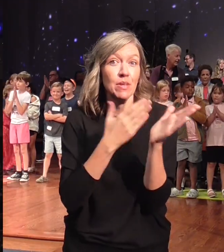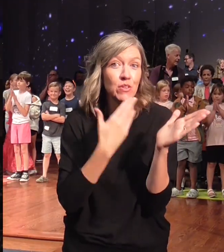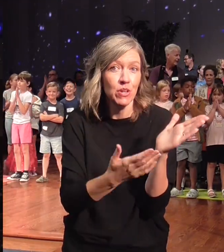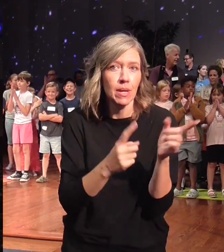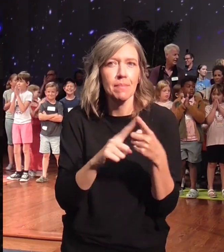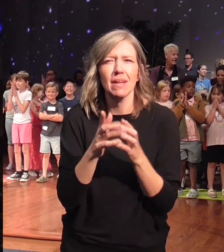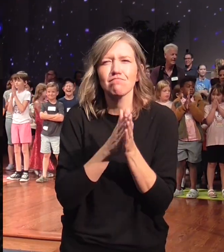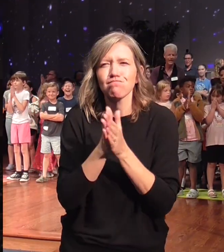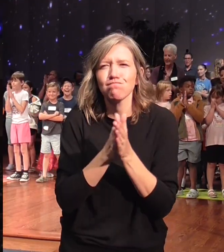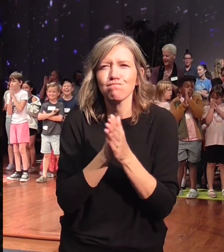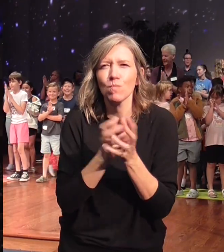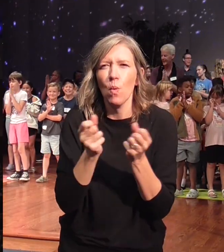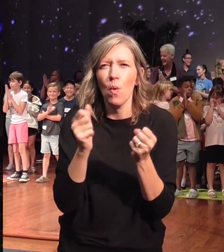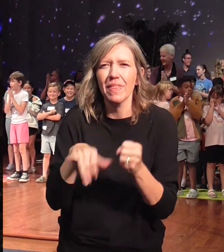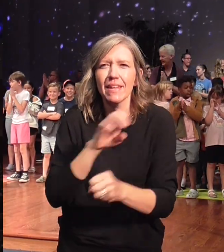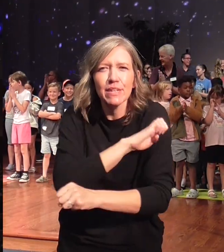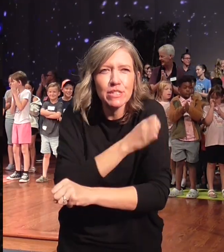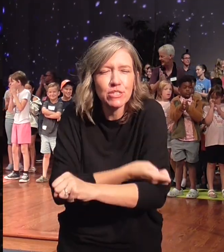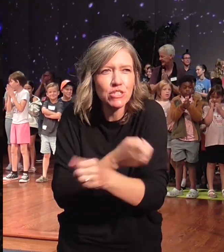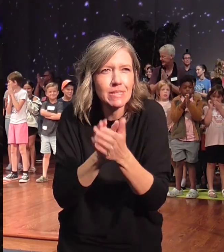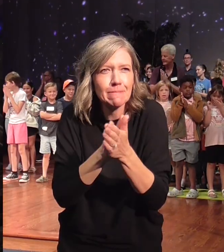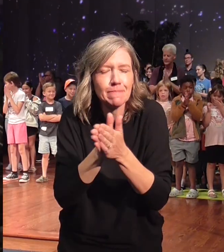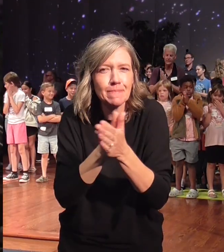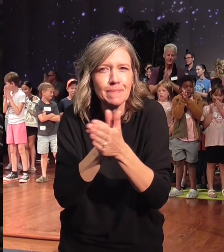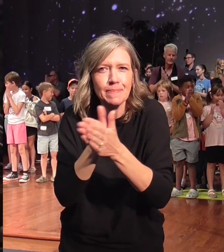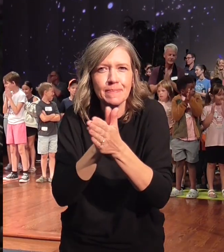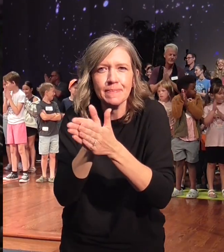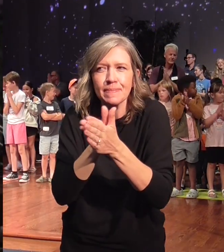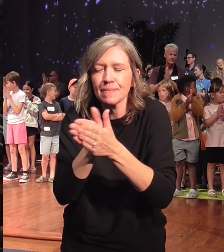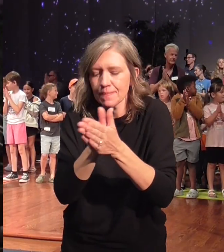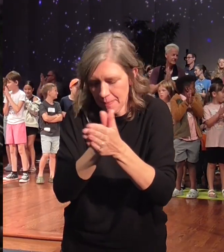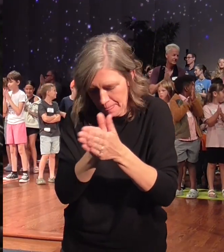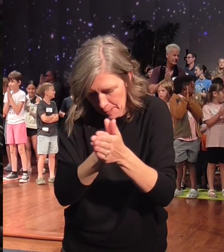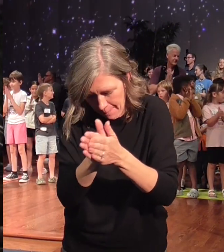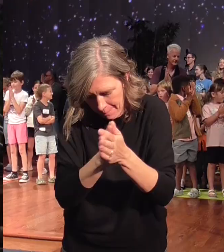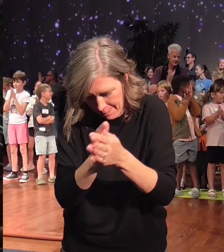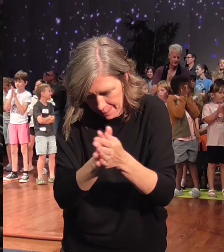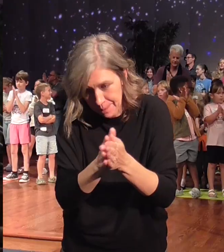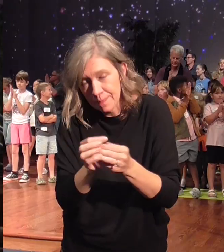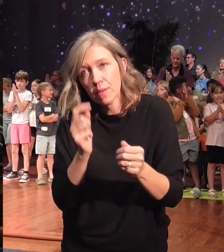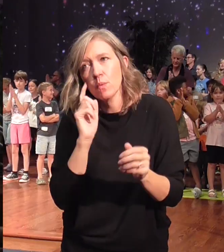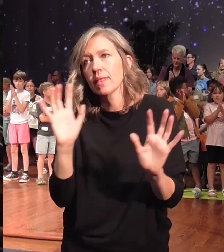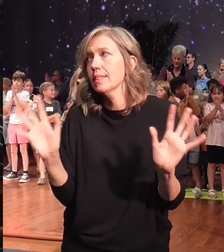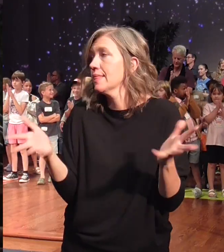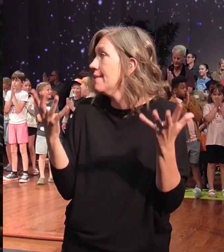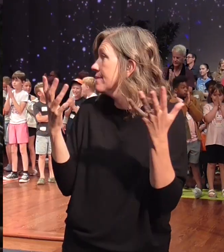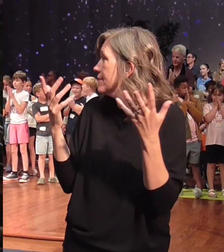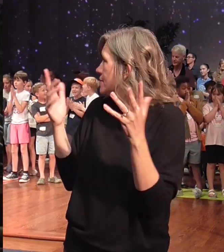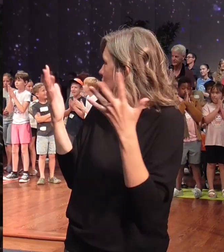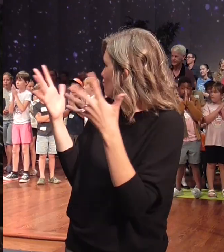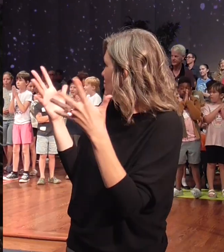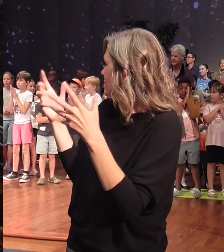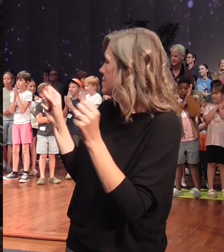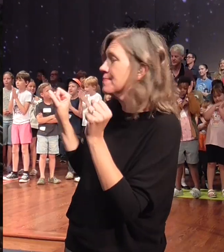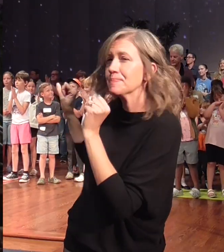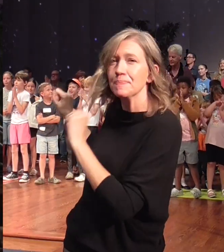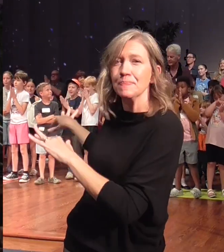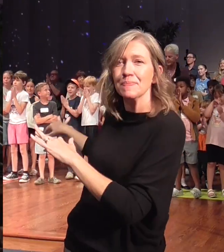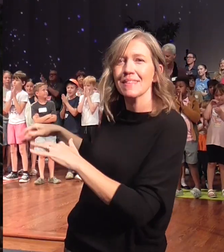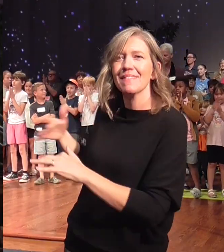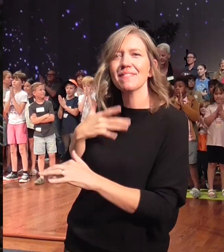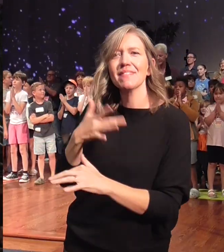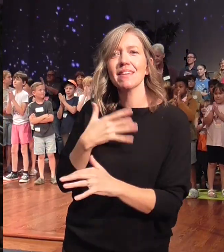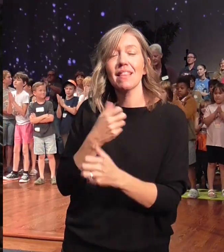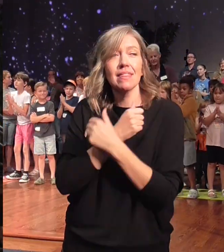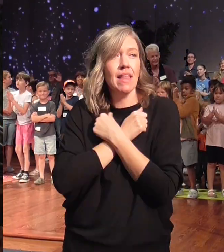I need you to gather that energy up. Rub those hands together. And then we are going to lift those up, and you guys can just feel the